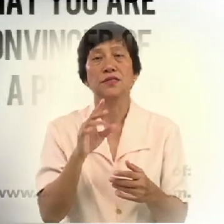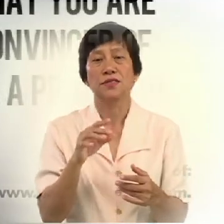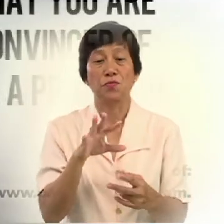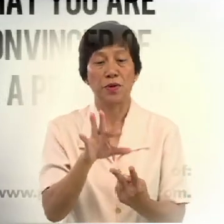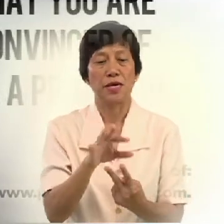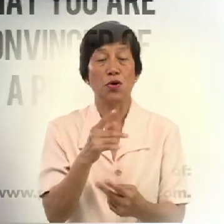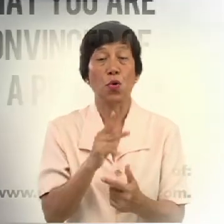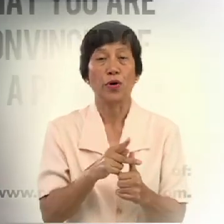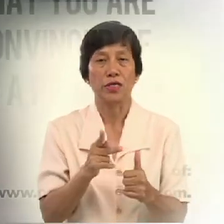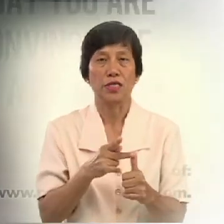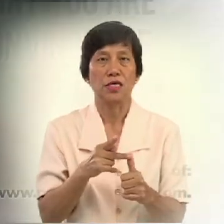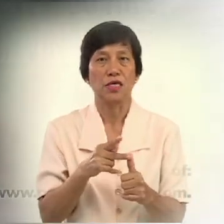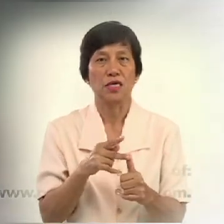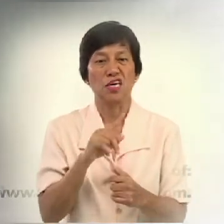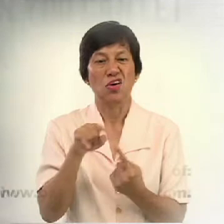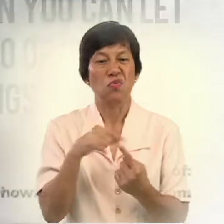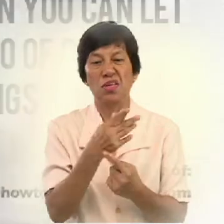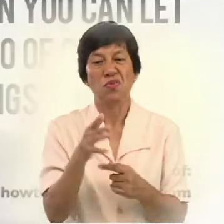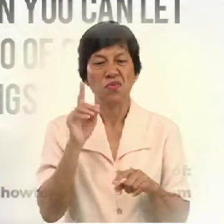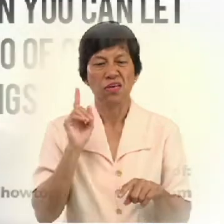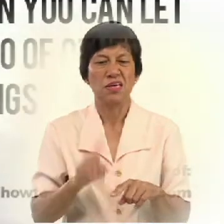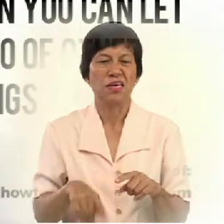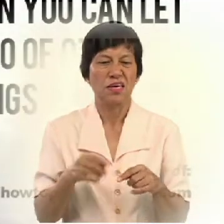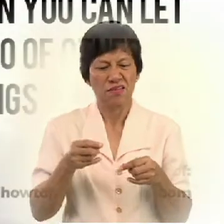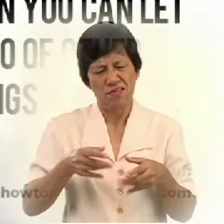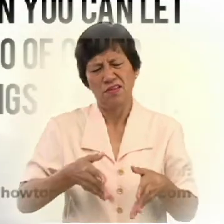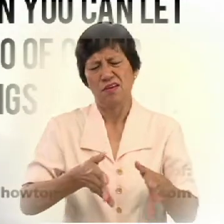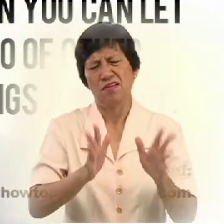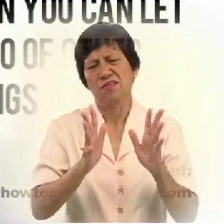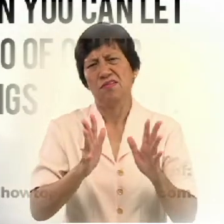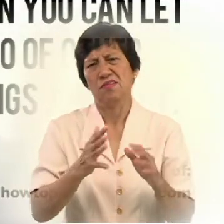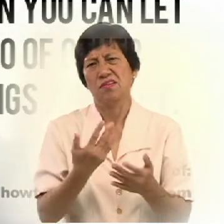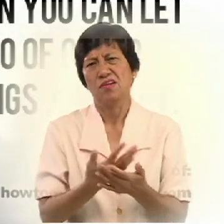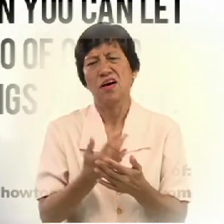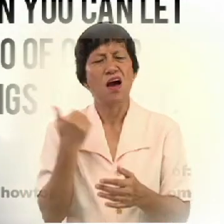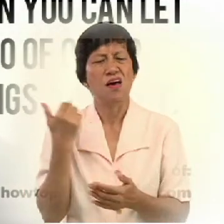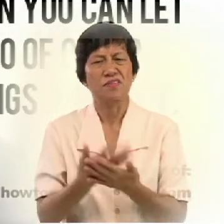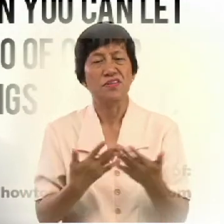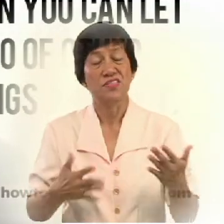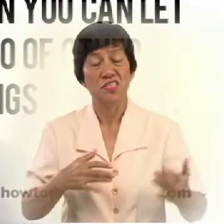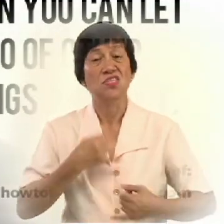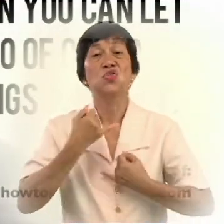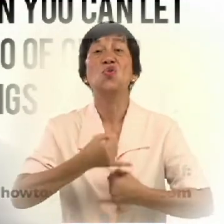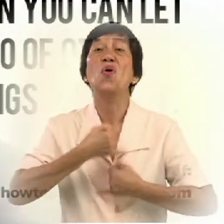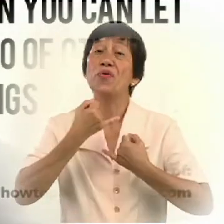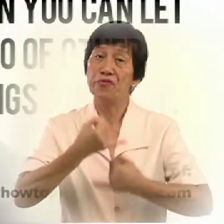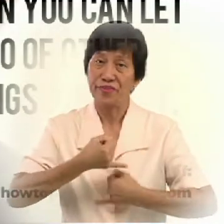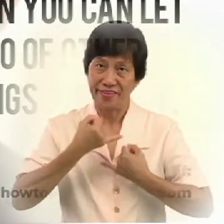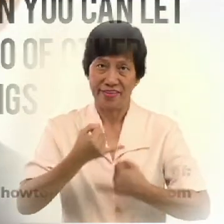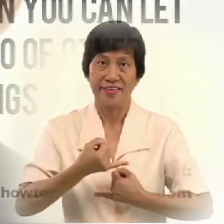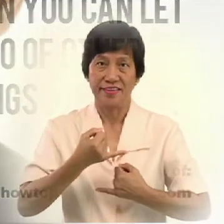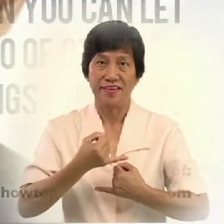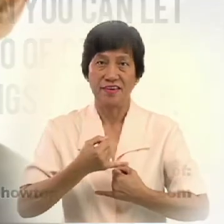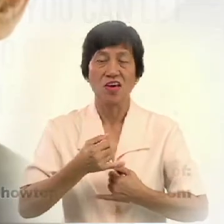a priority? When you can let go of other things